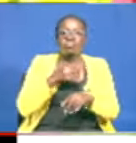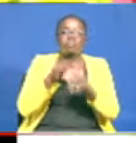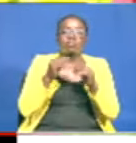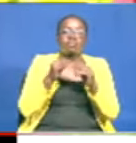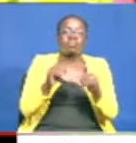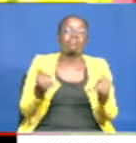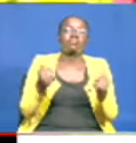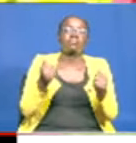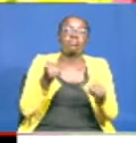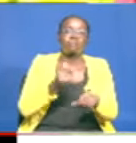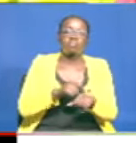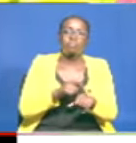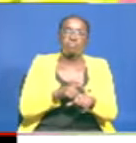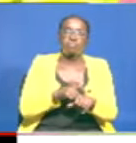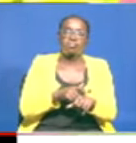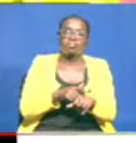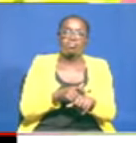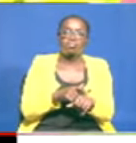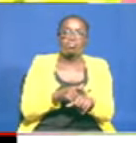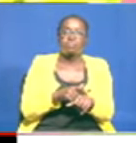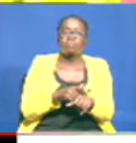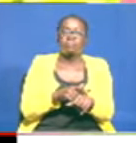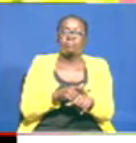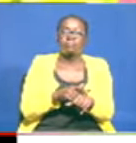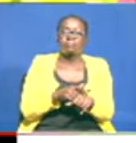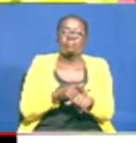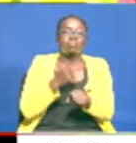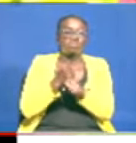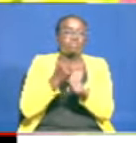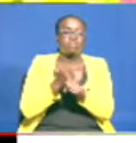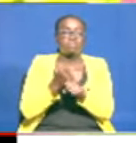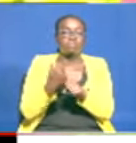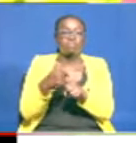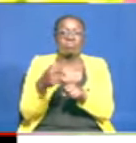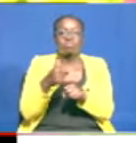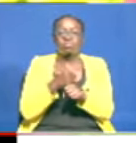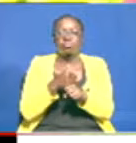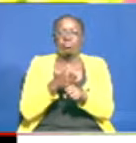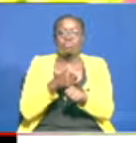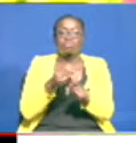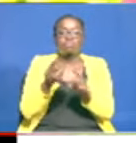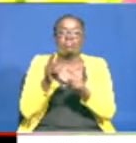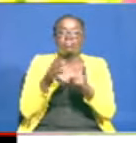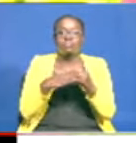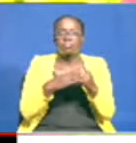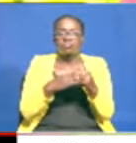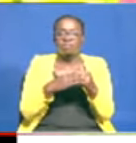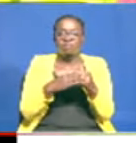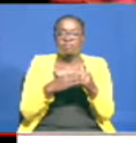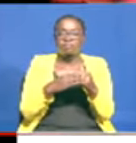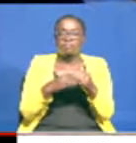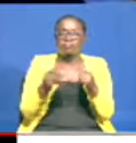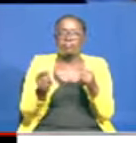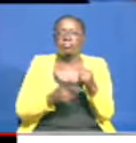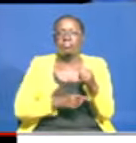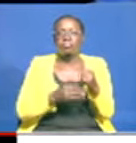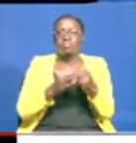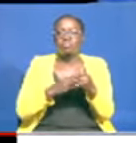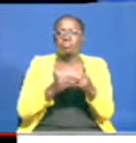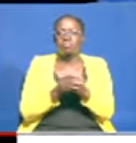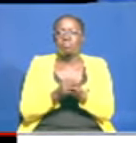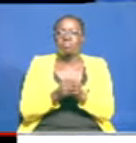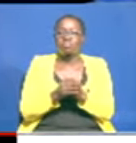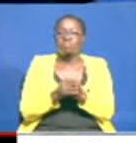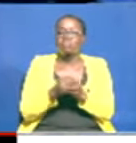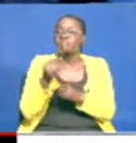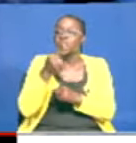wa kuweza ku carry out election itakapofika tarehe 9 mwezi wa 8. We are